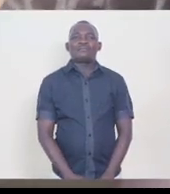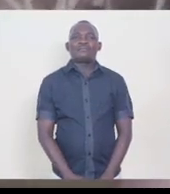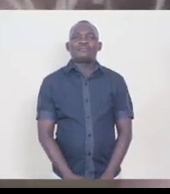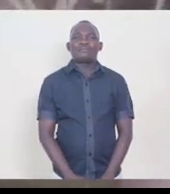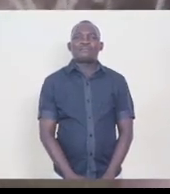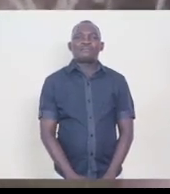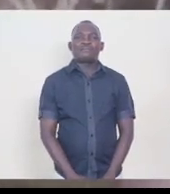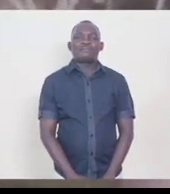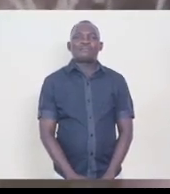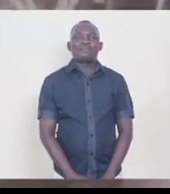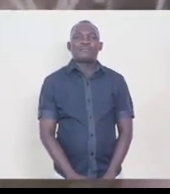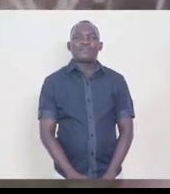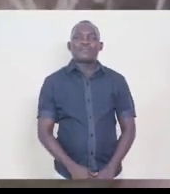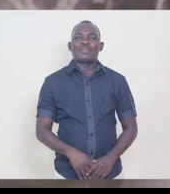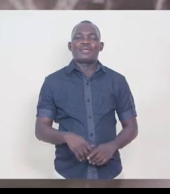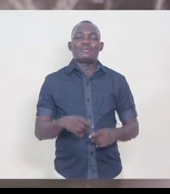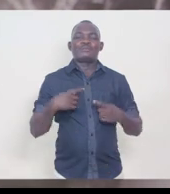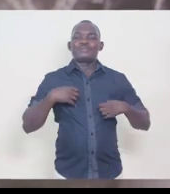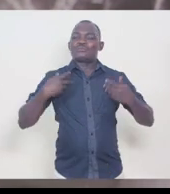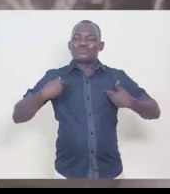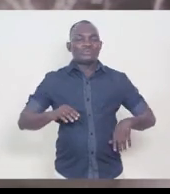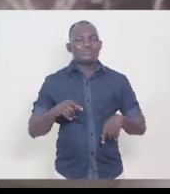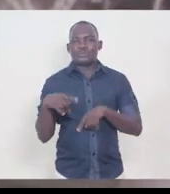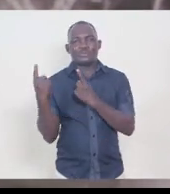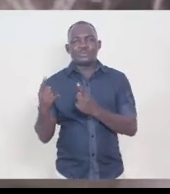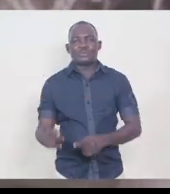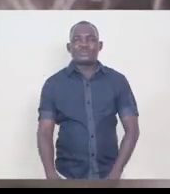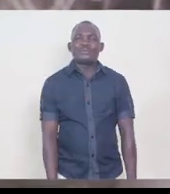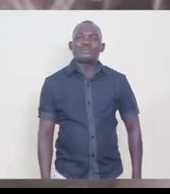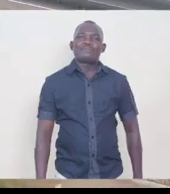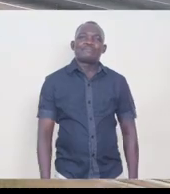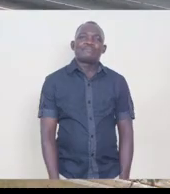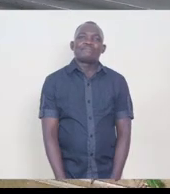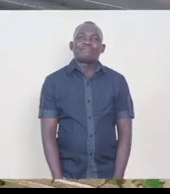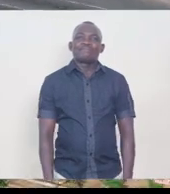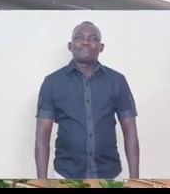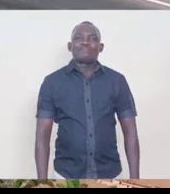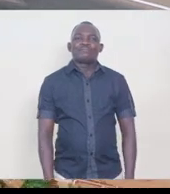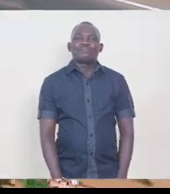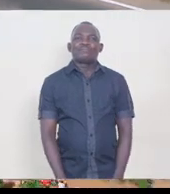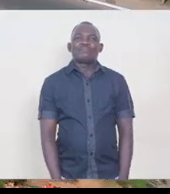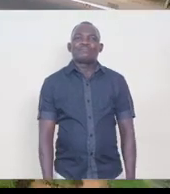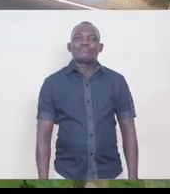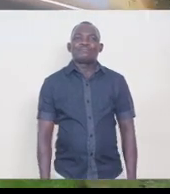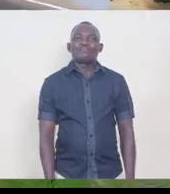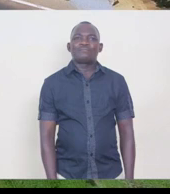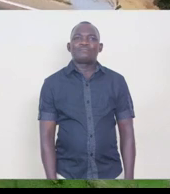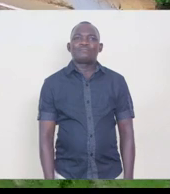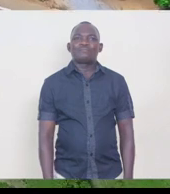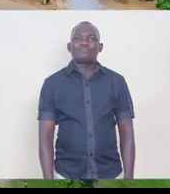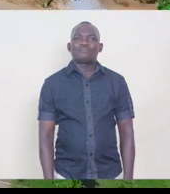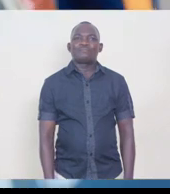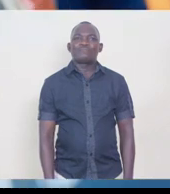Nobody ever loving you like the way I love you. Nobody ever touching you like the way I